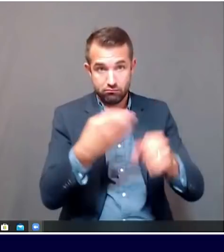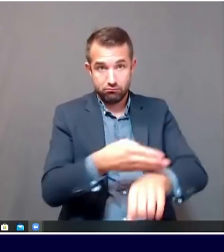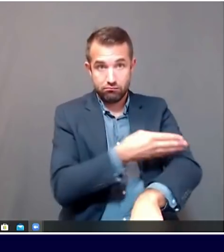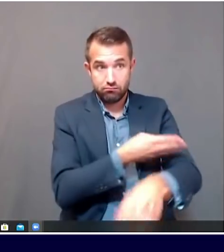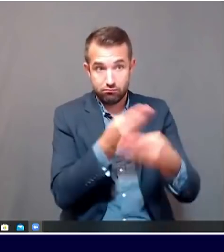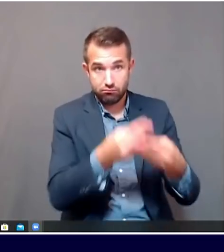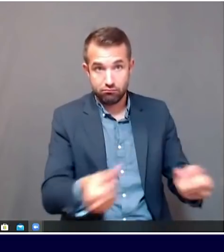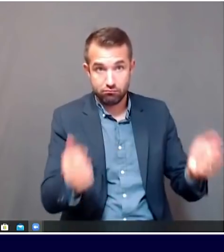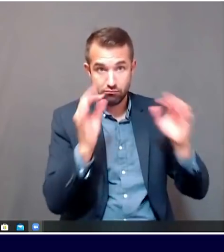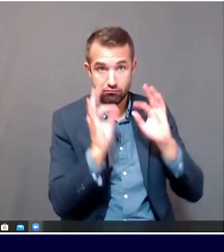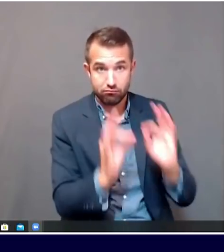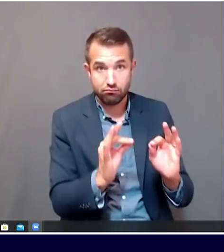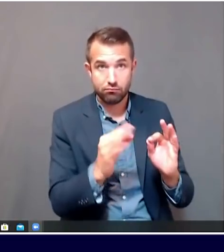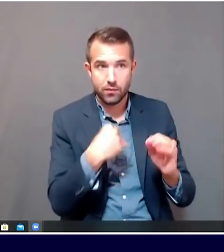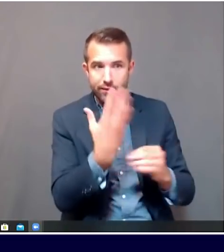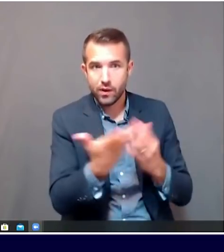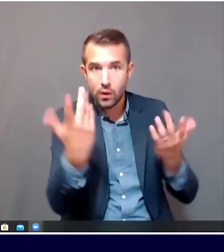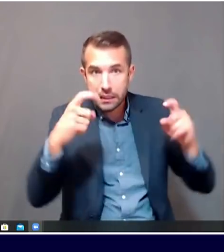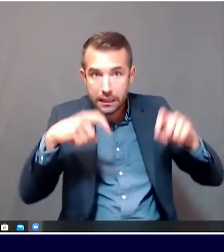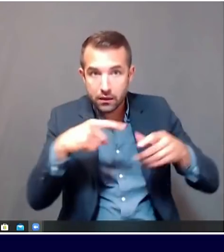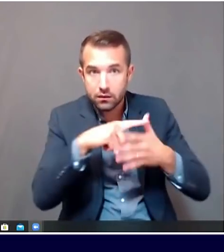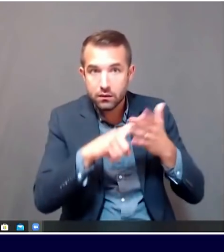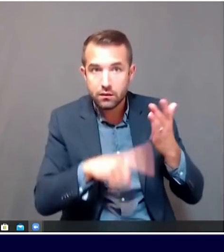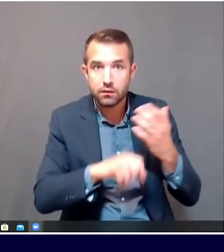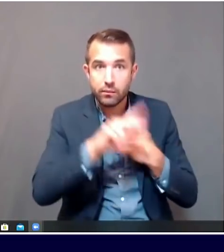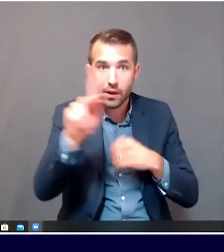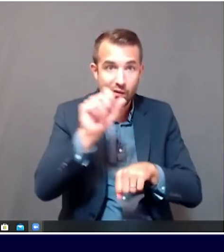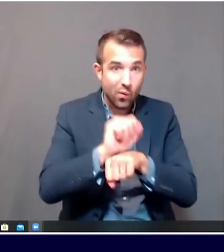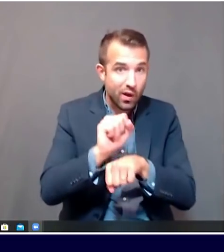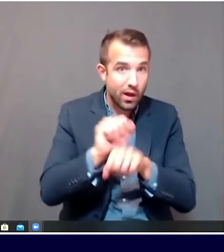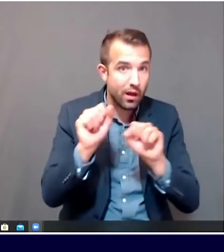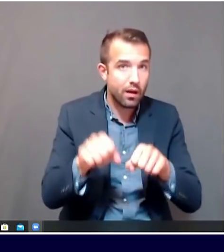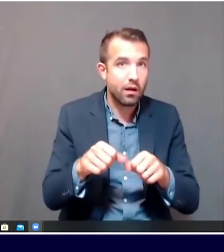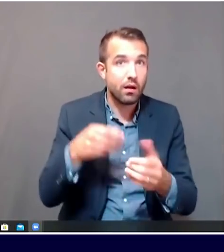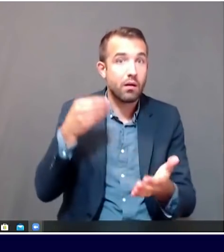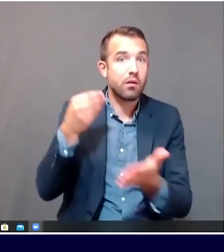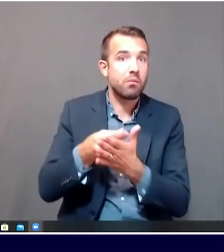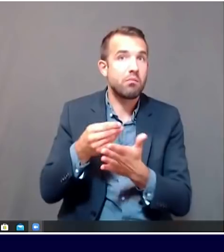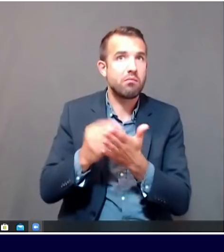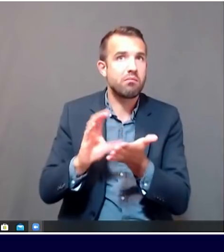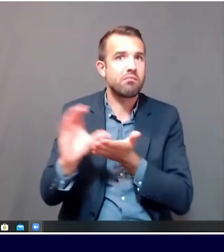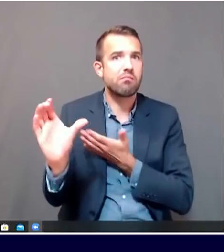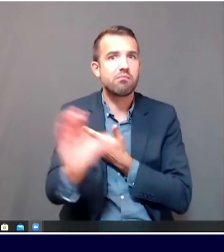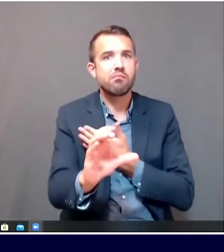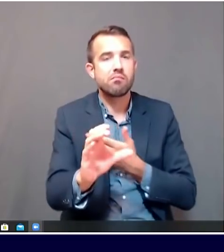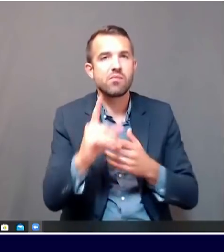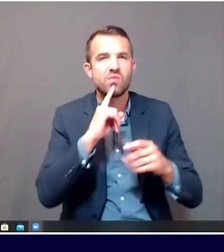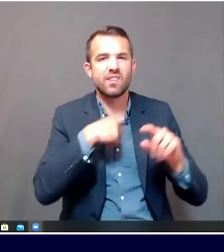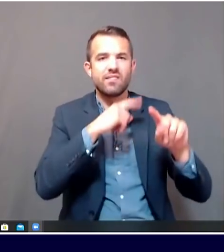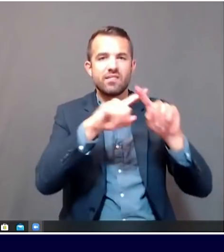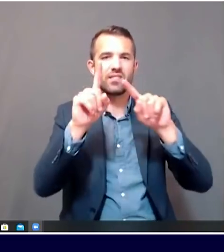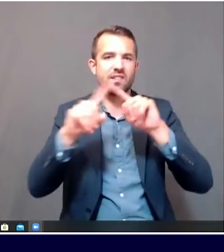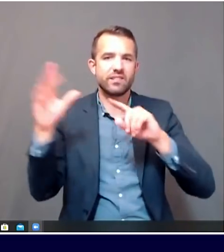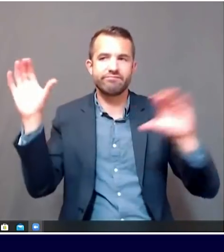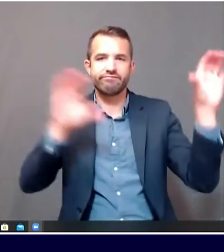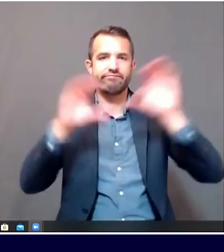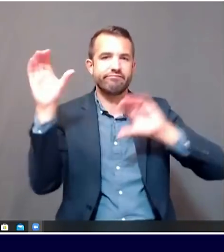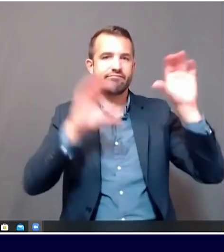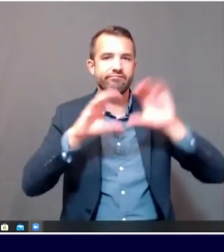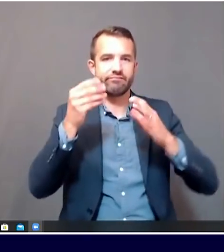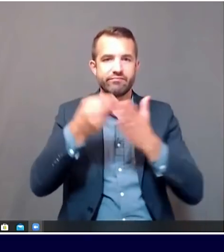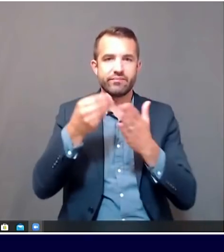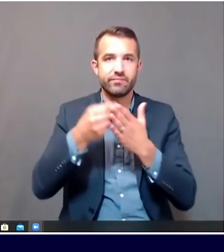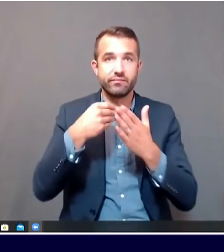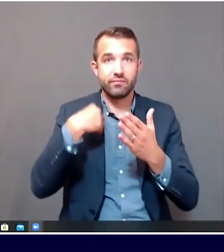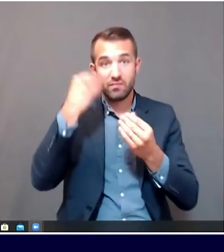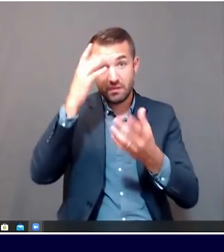need so they can get back to work. The funding from that comes from various different pools. We can get you additional information on that. And the